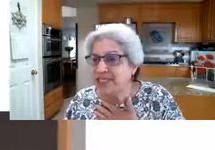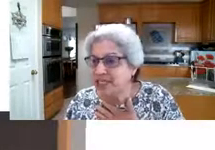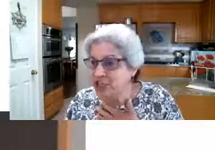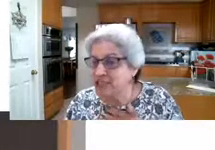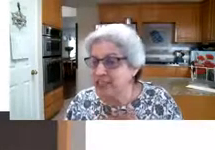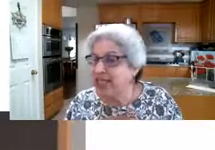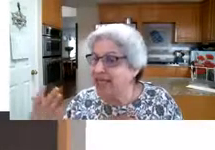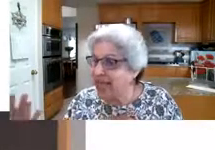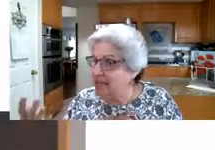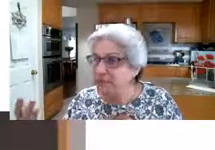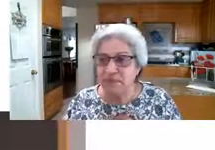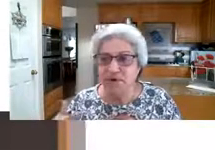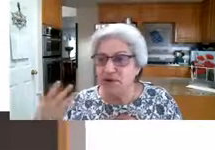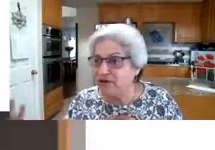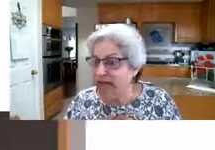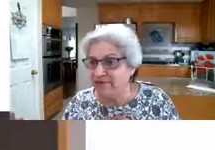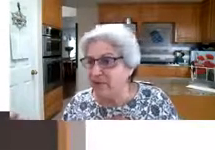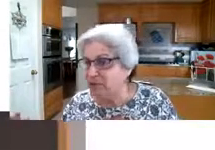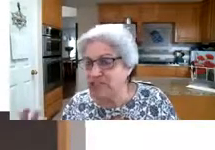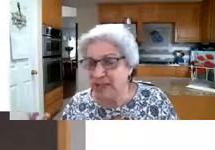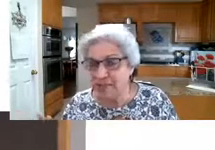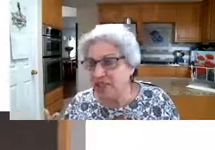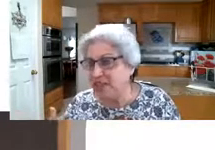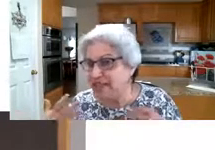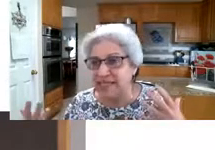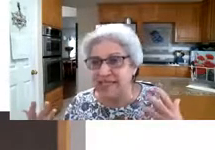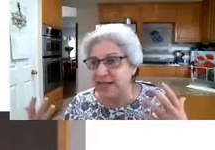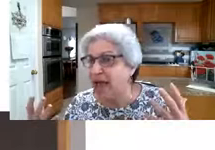So what's interesting, again, people have the